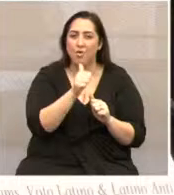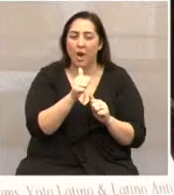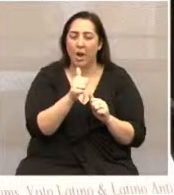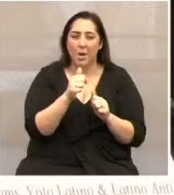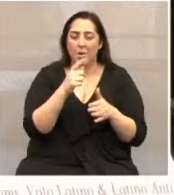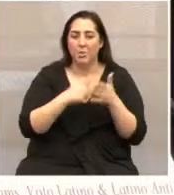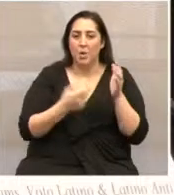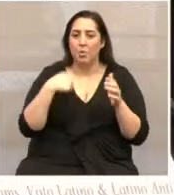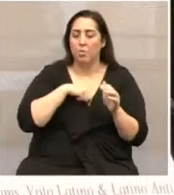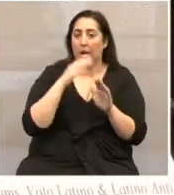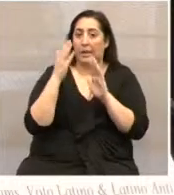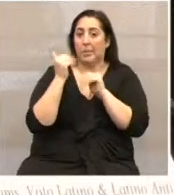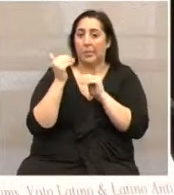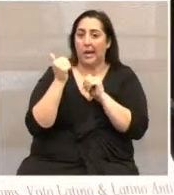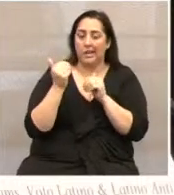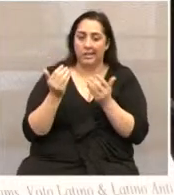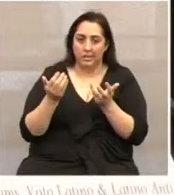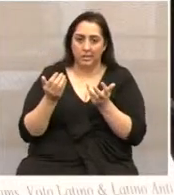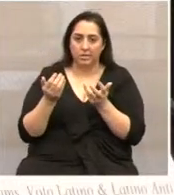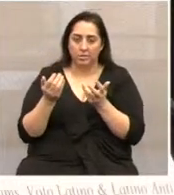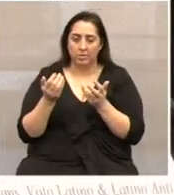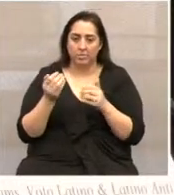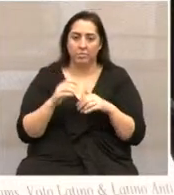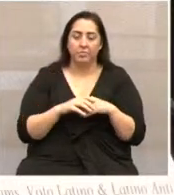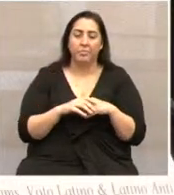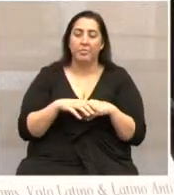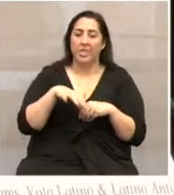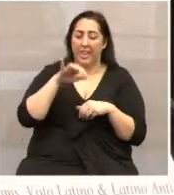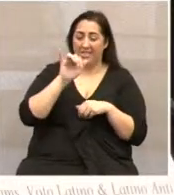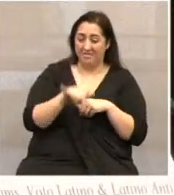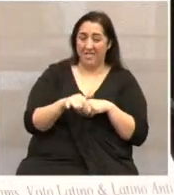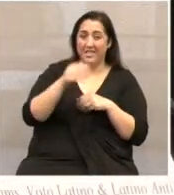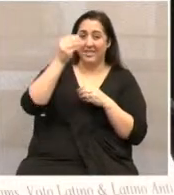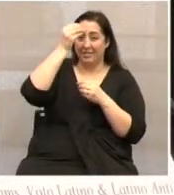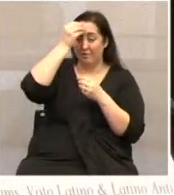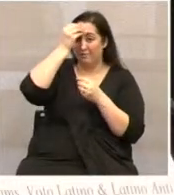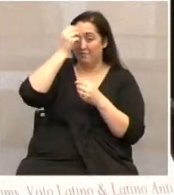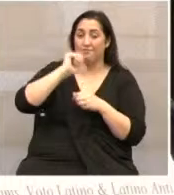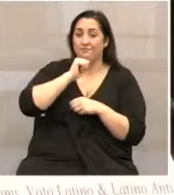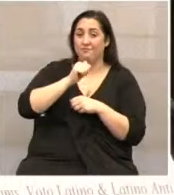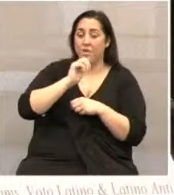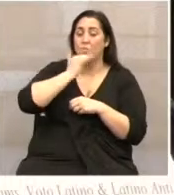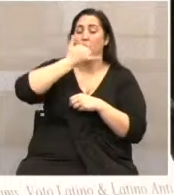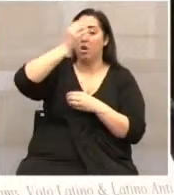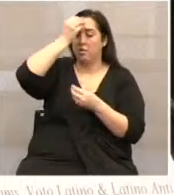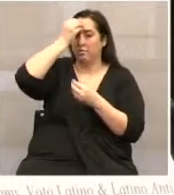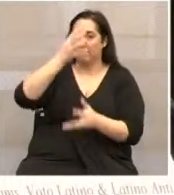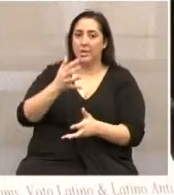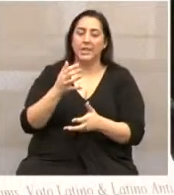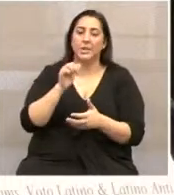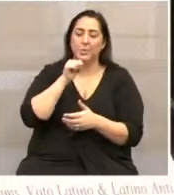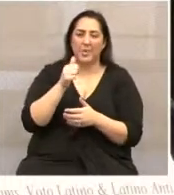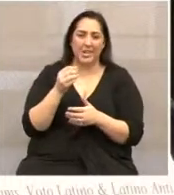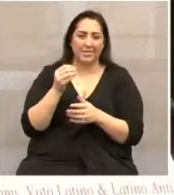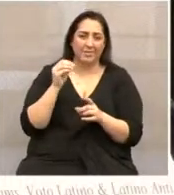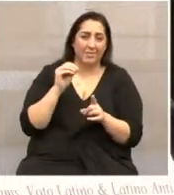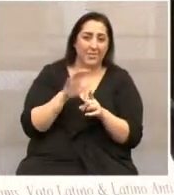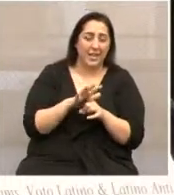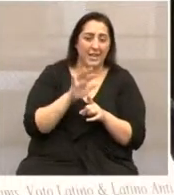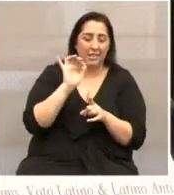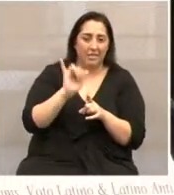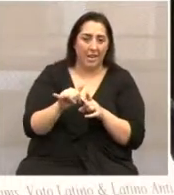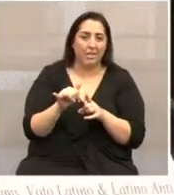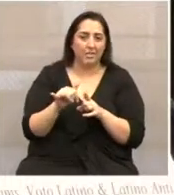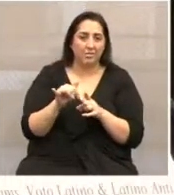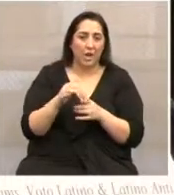it to be, and these disinformation campaigns that we're highlighting here are just going to further, mitigate